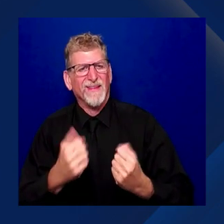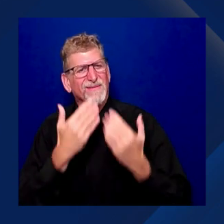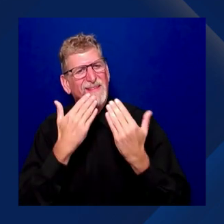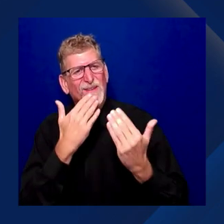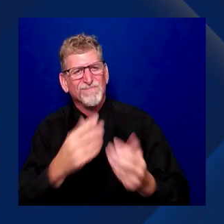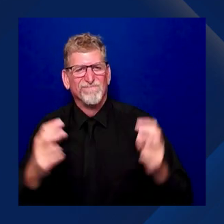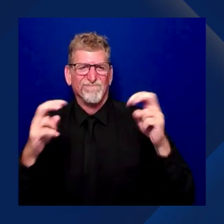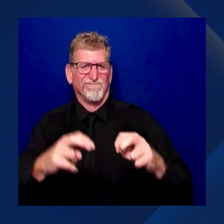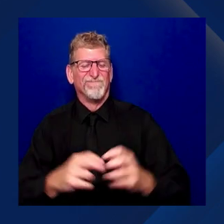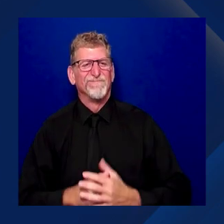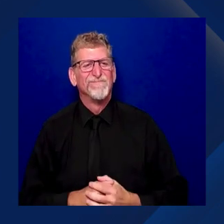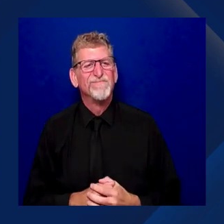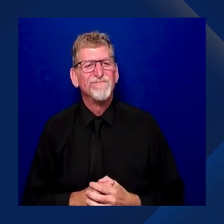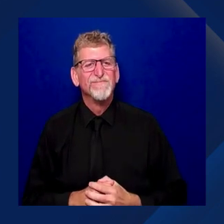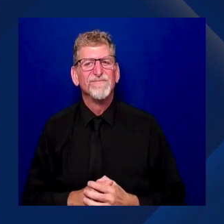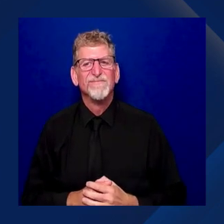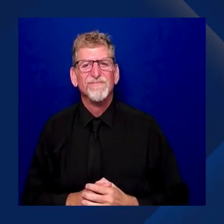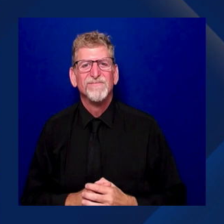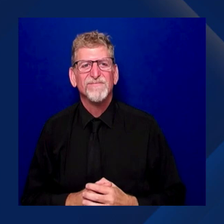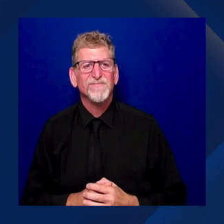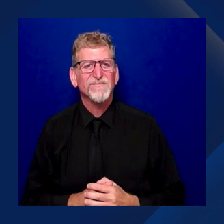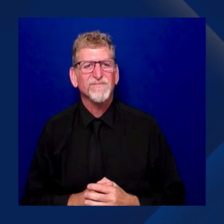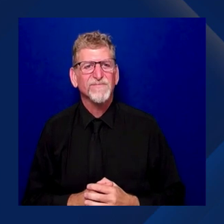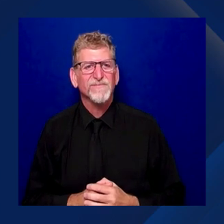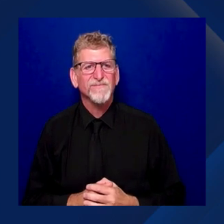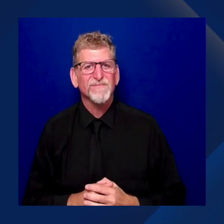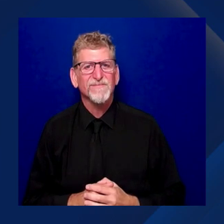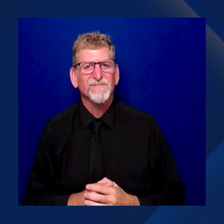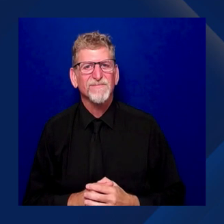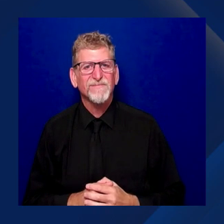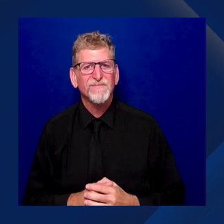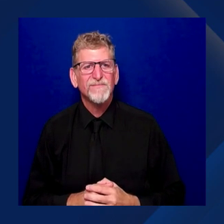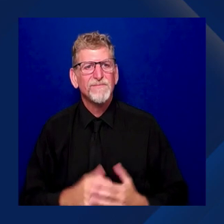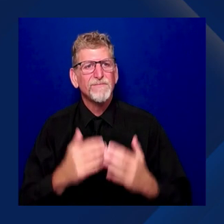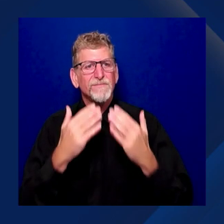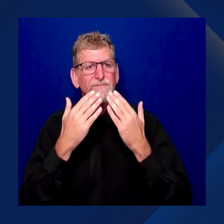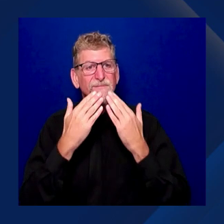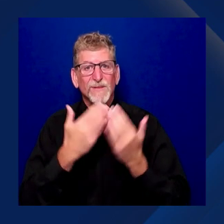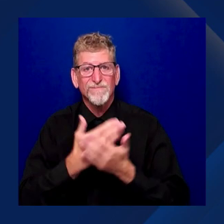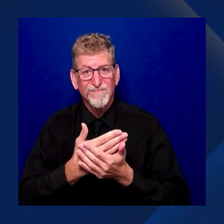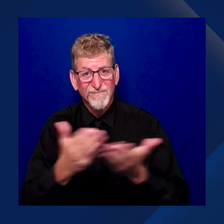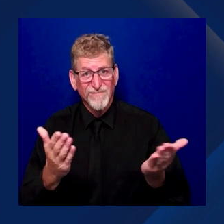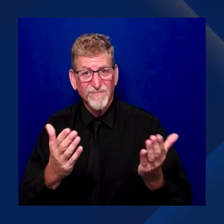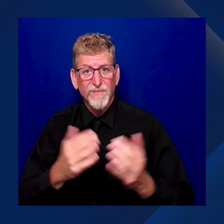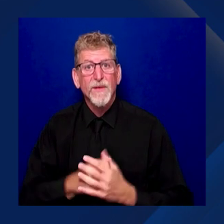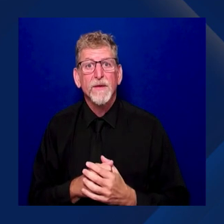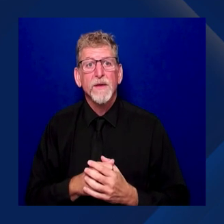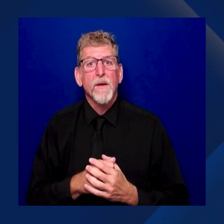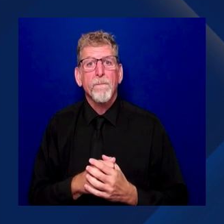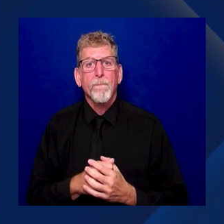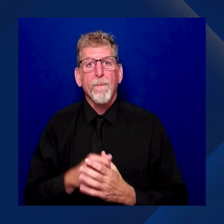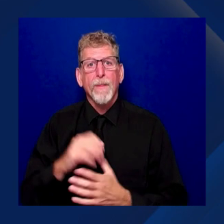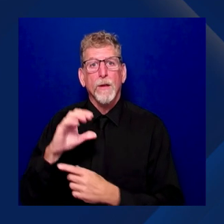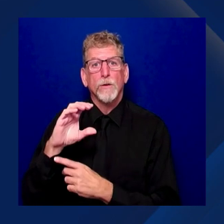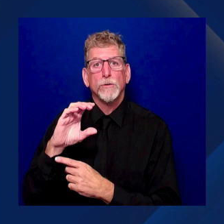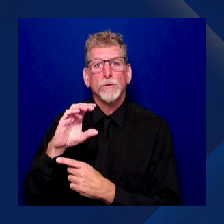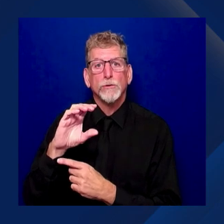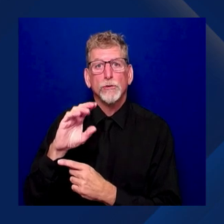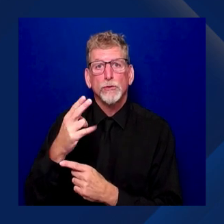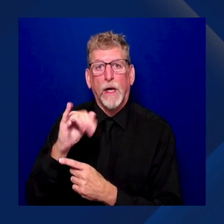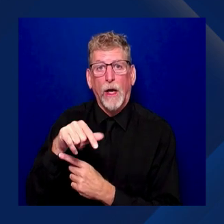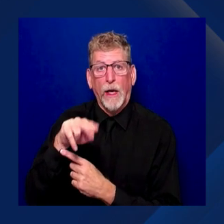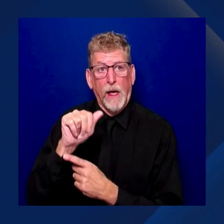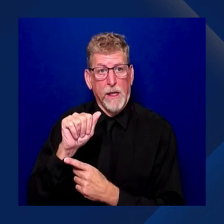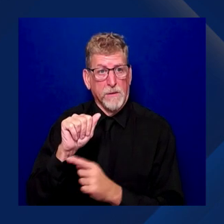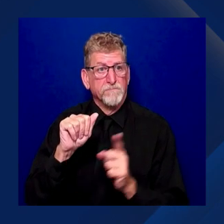Thank you to everyone here today and to those watching from home. In particular, I want to thank the healthcare providers who